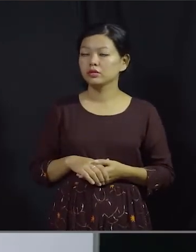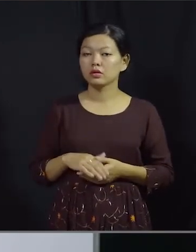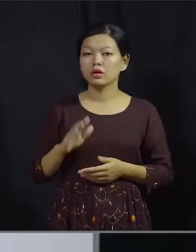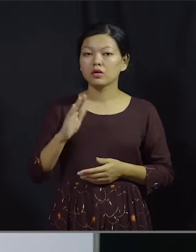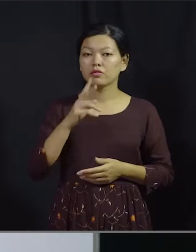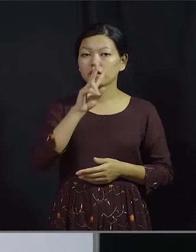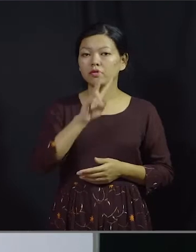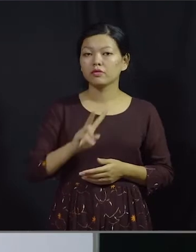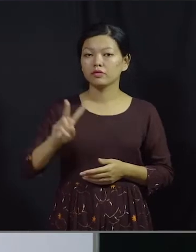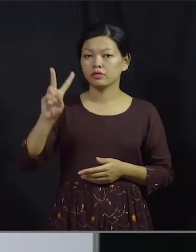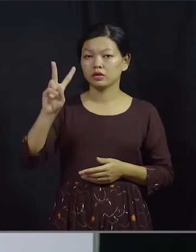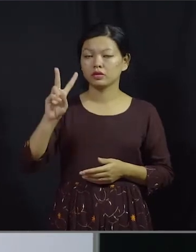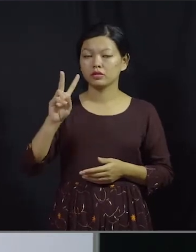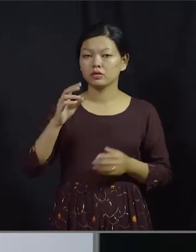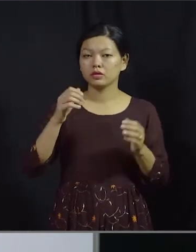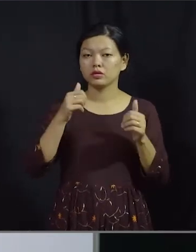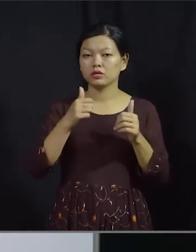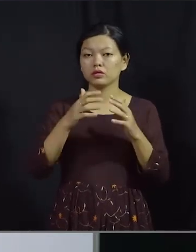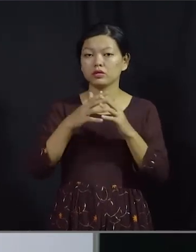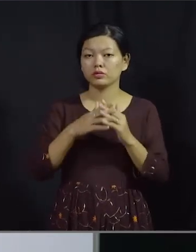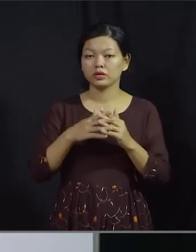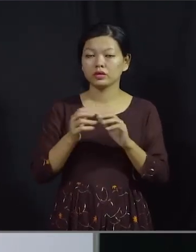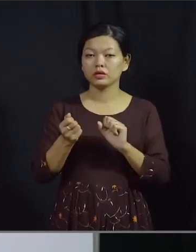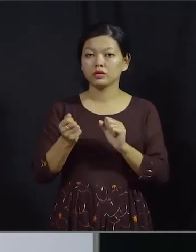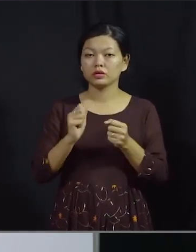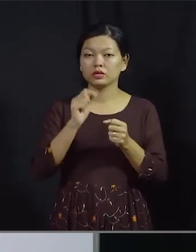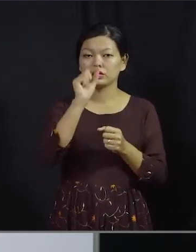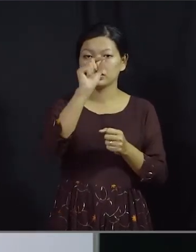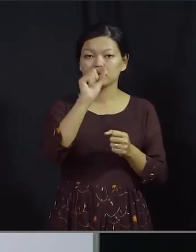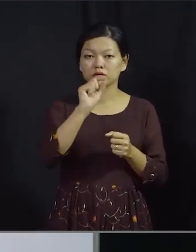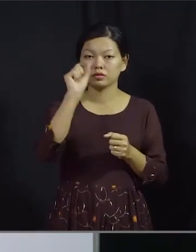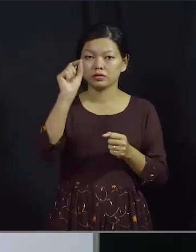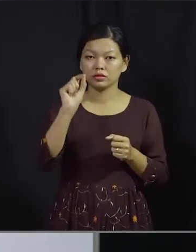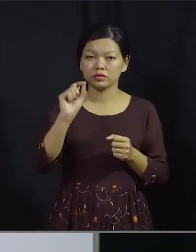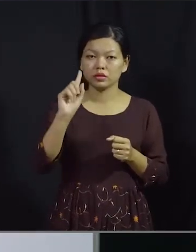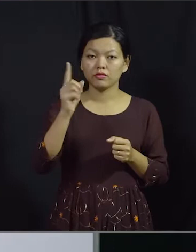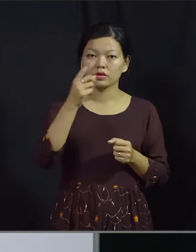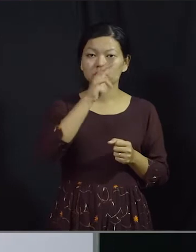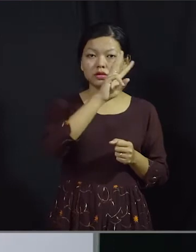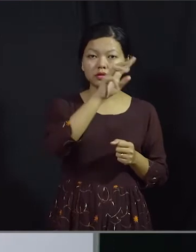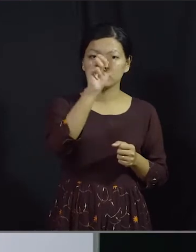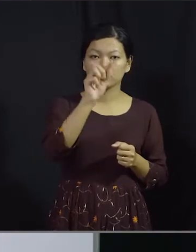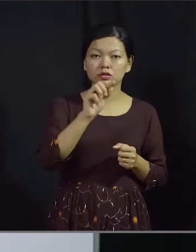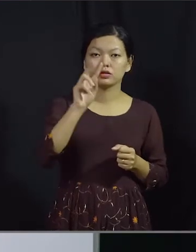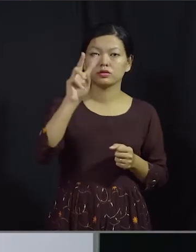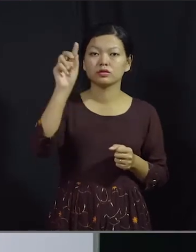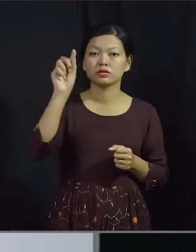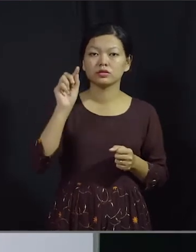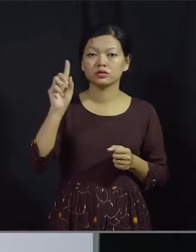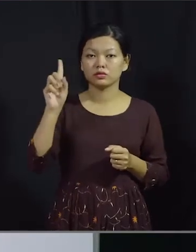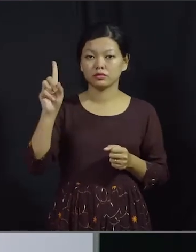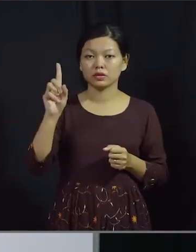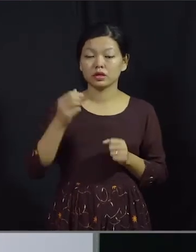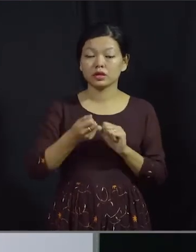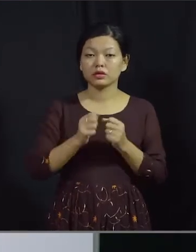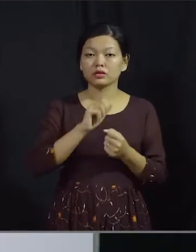value the goodwill under change in the profit sharing ratio, average goodwill have to be found out, then value of goodwill. After